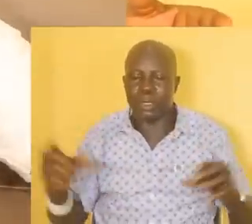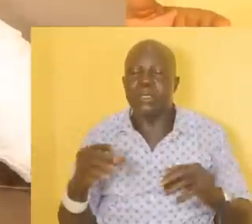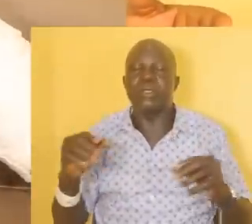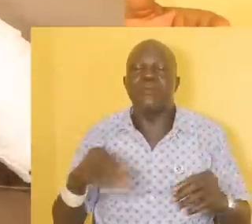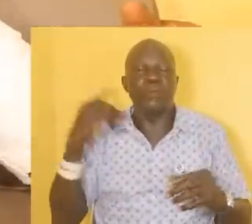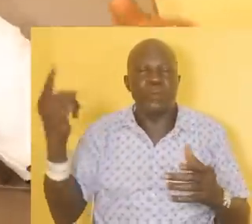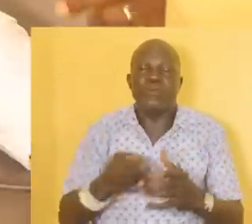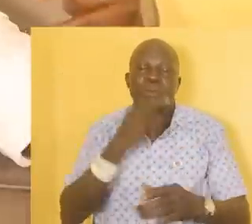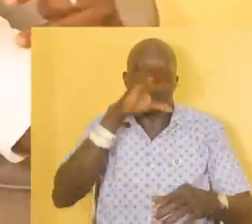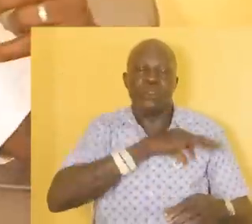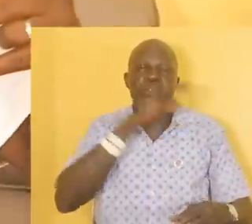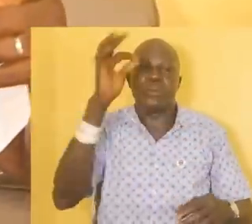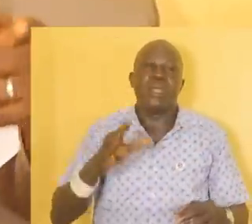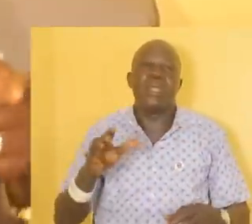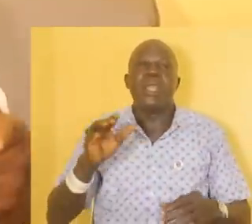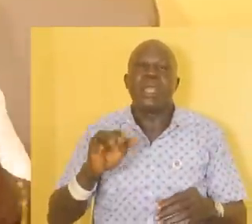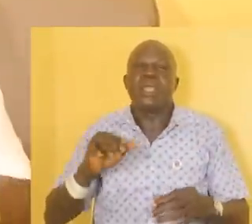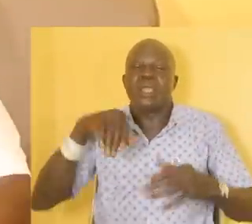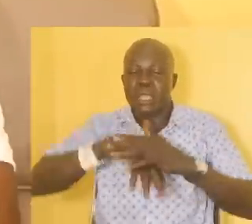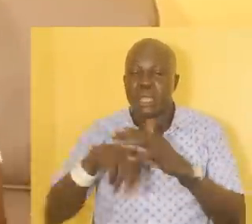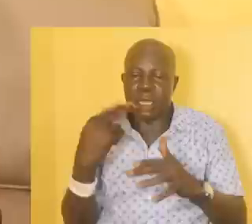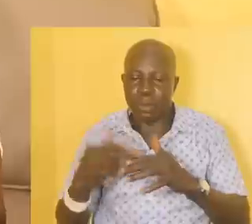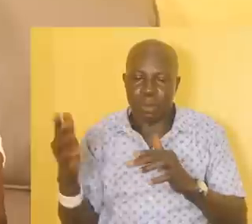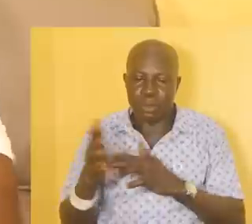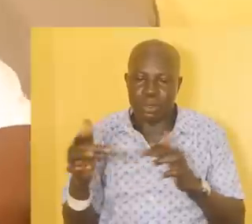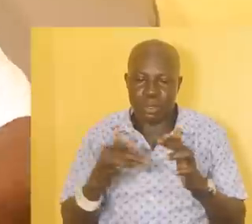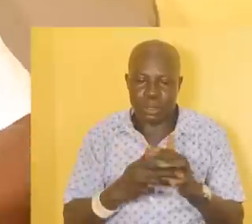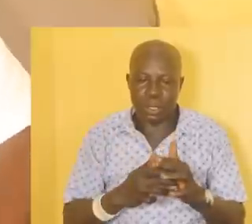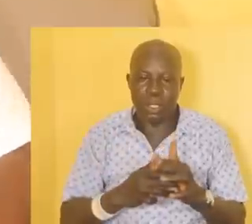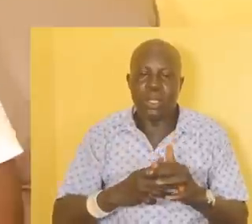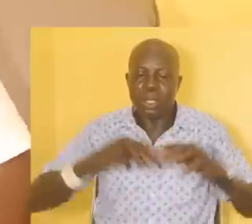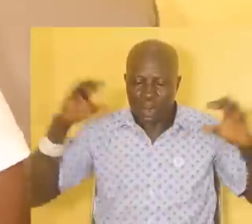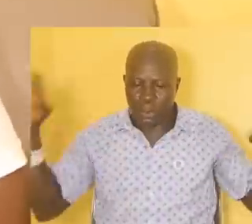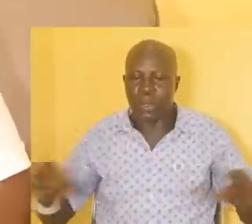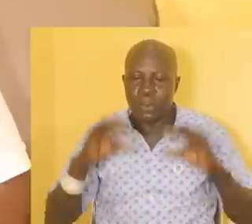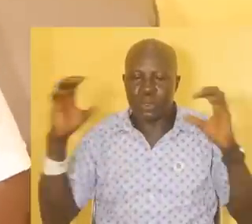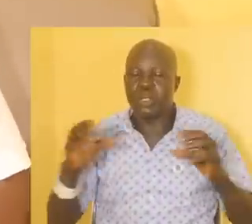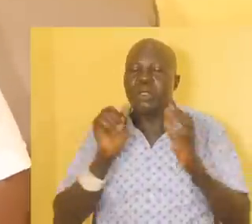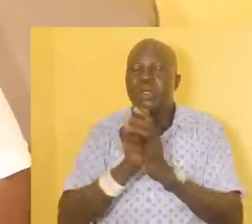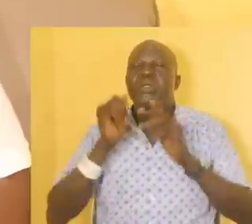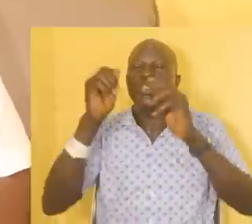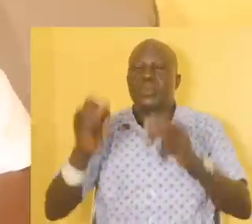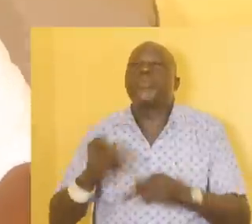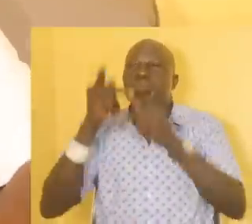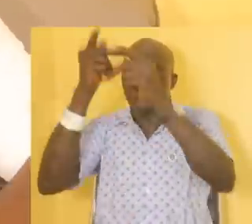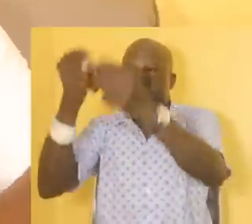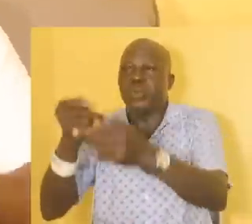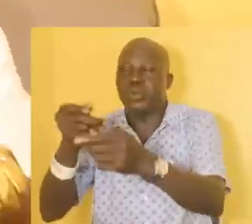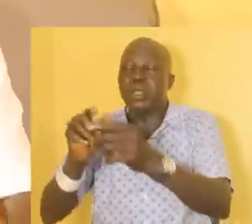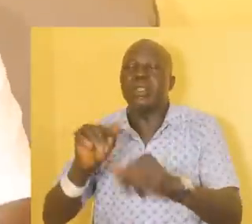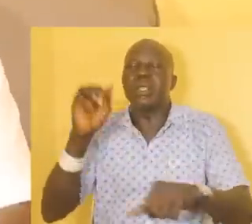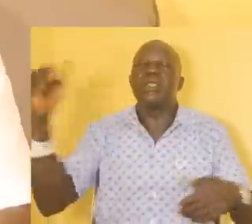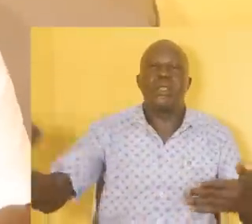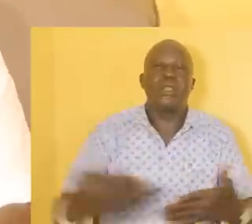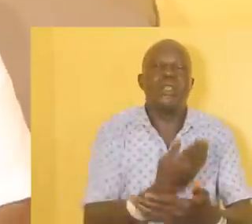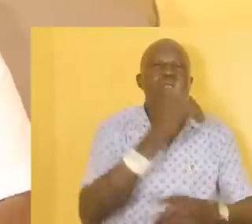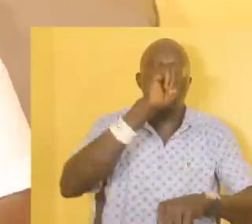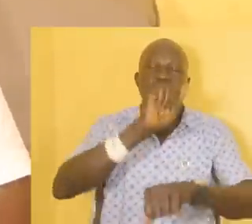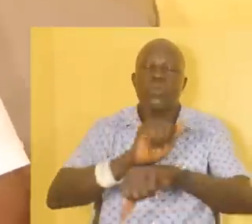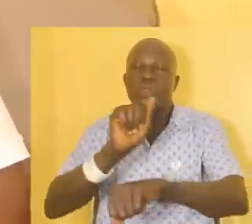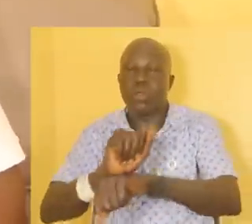appointment. The celebration of appointment. Yes, give him in the name of Jesus. I hear promotion. The promotion has. I hear settled to celebration